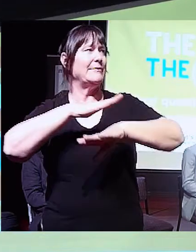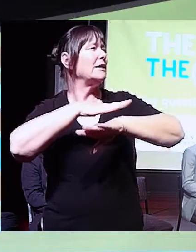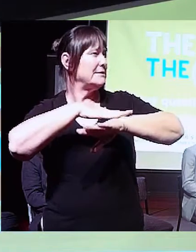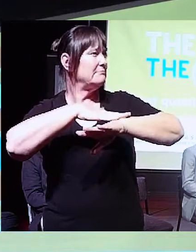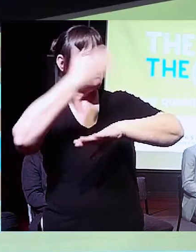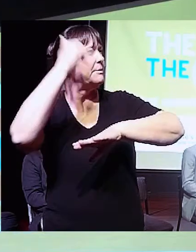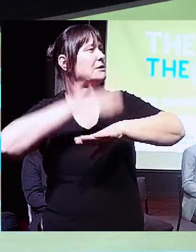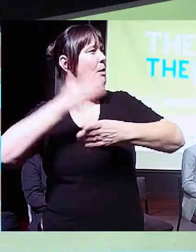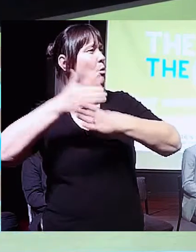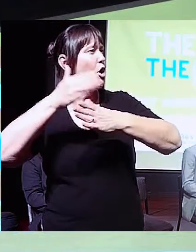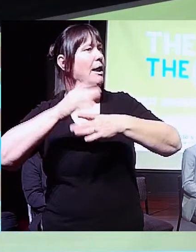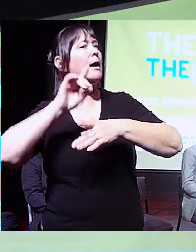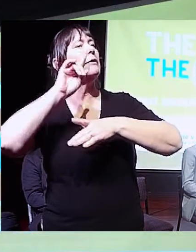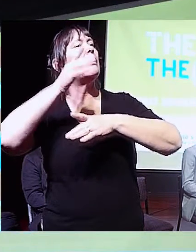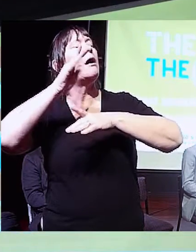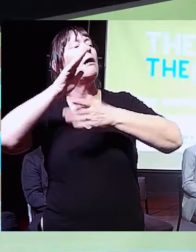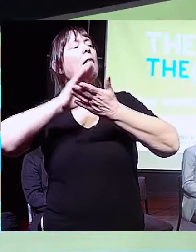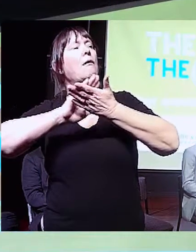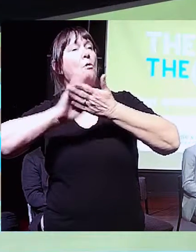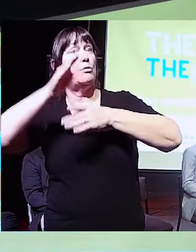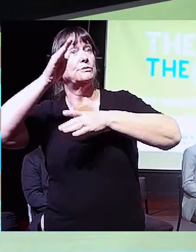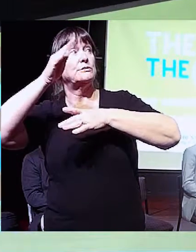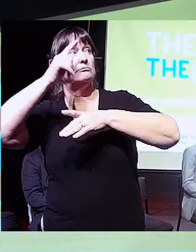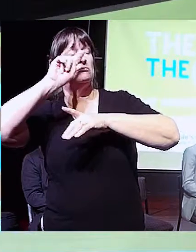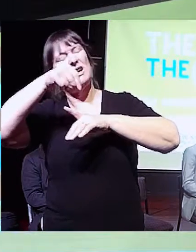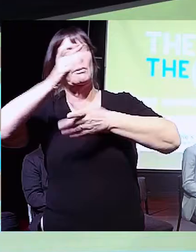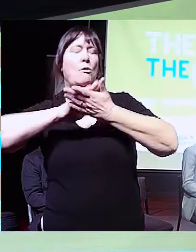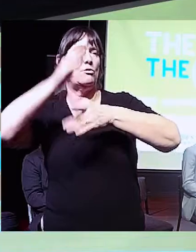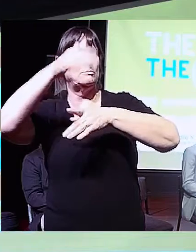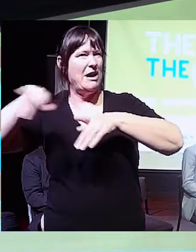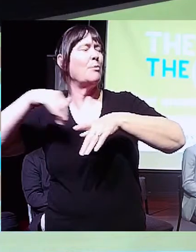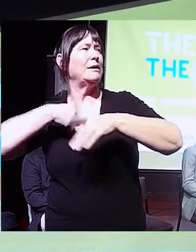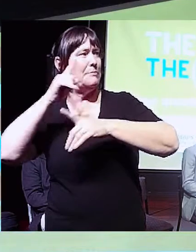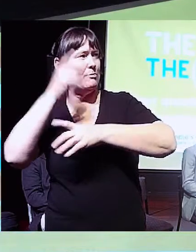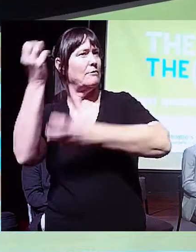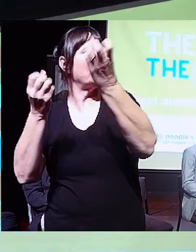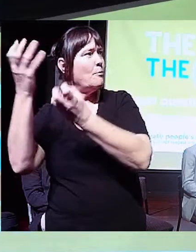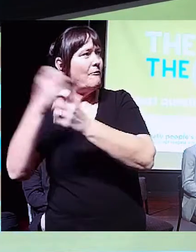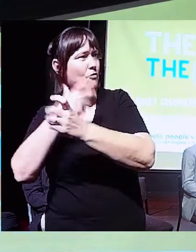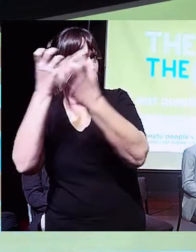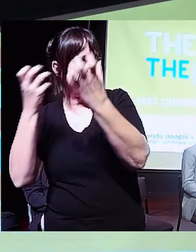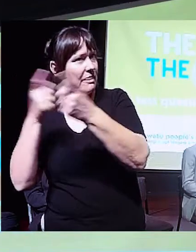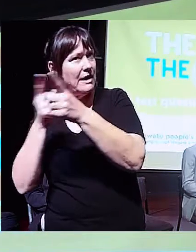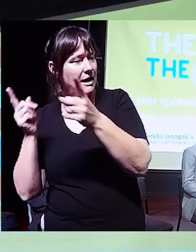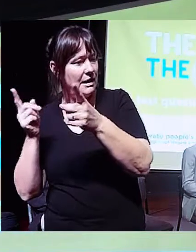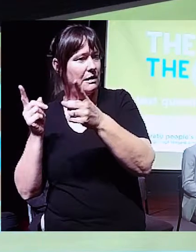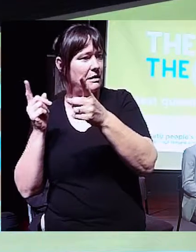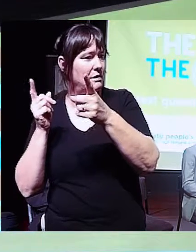region, for example, as well as Marlborough, etc. These sorts of ideas and